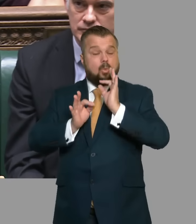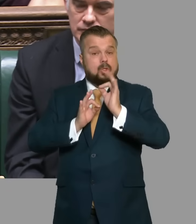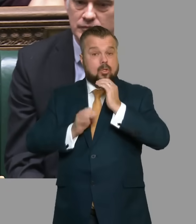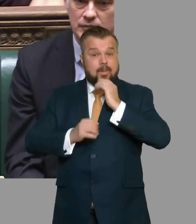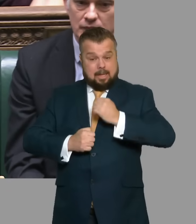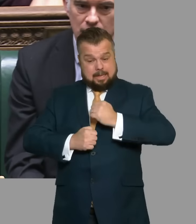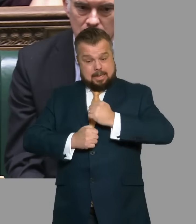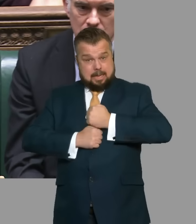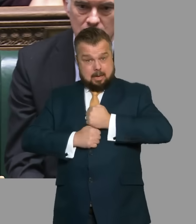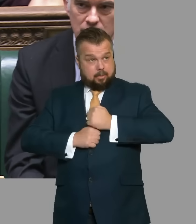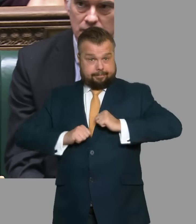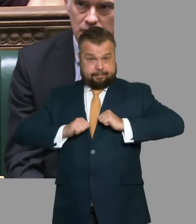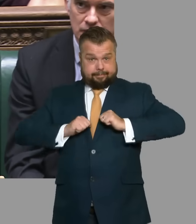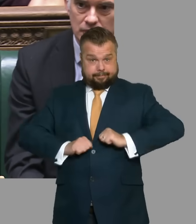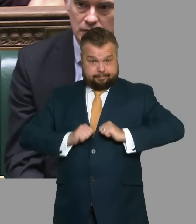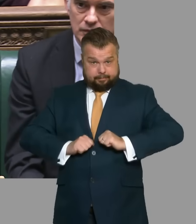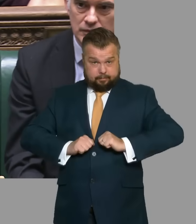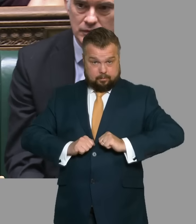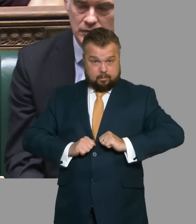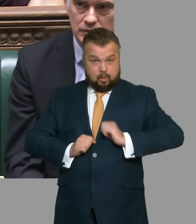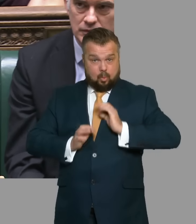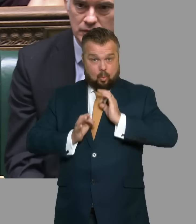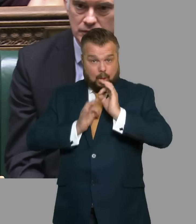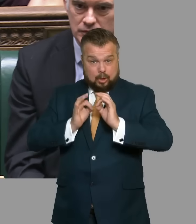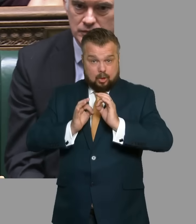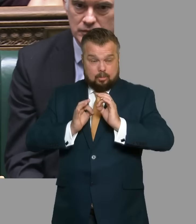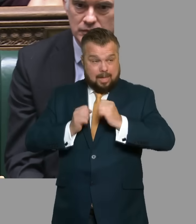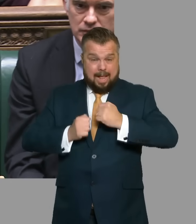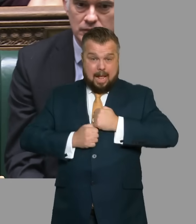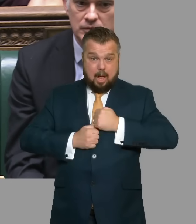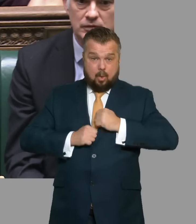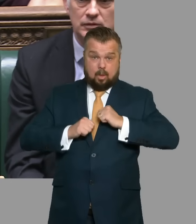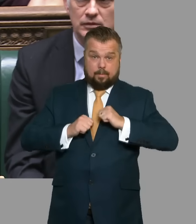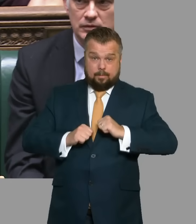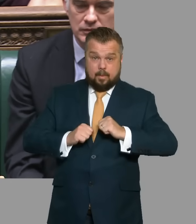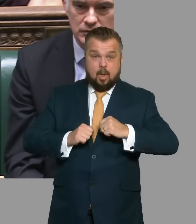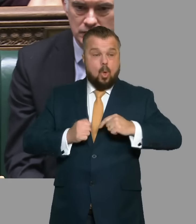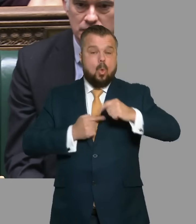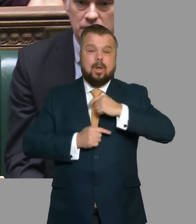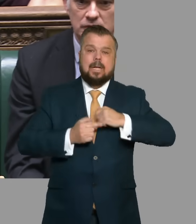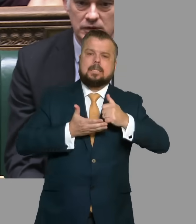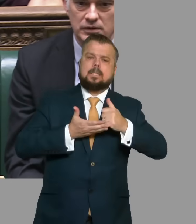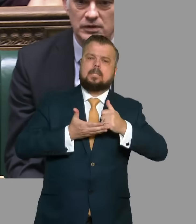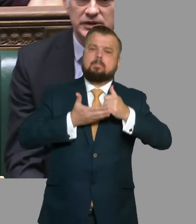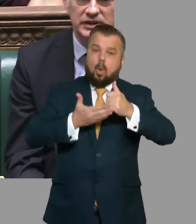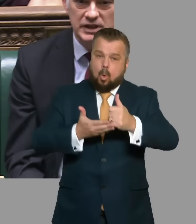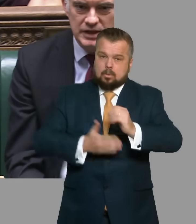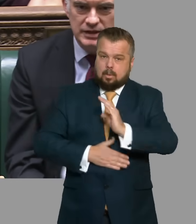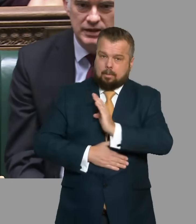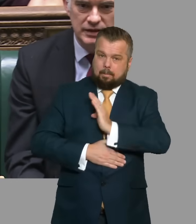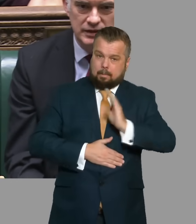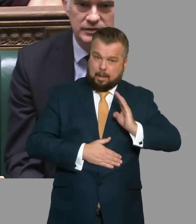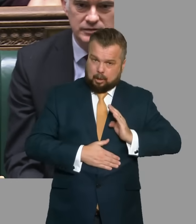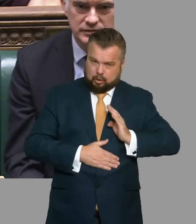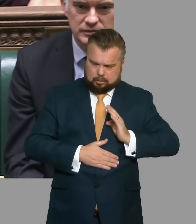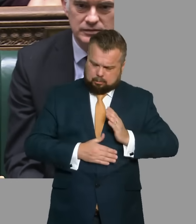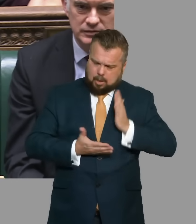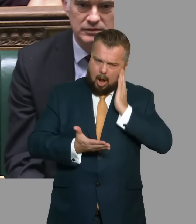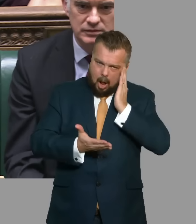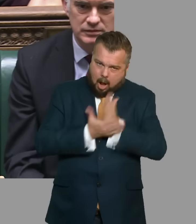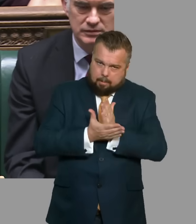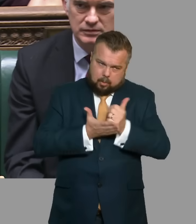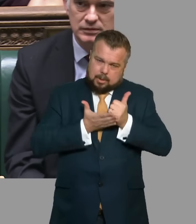way. Later today, my party will vote to protect our veterans from